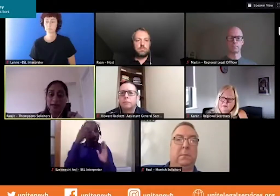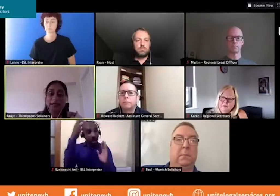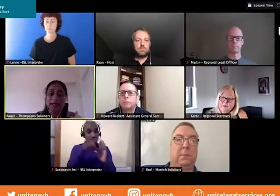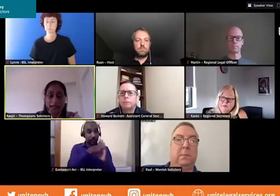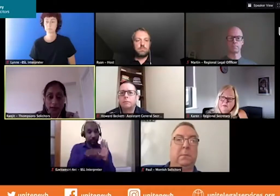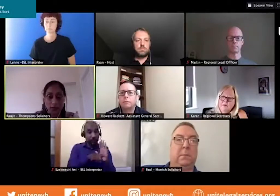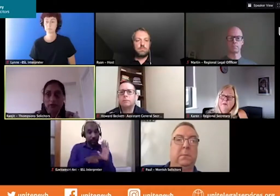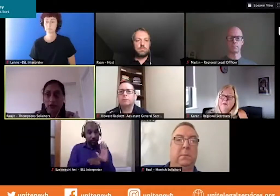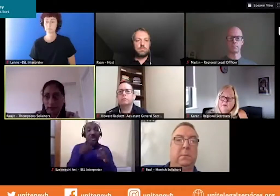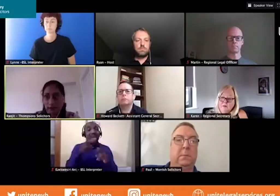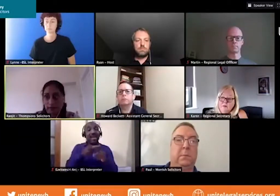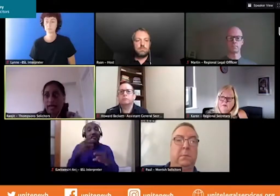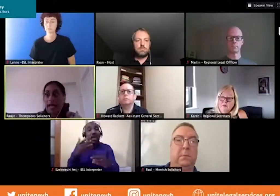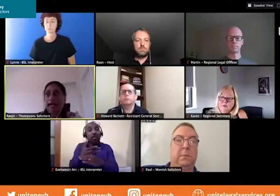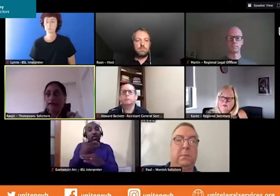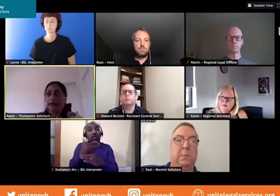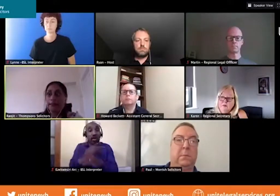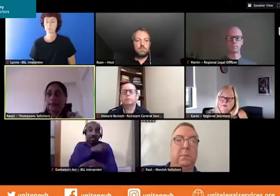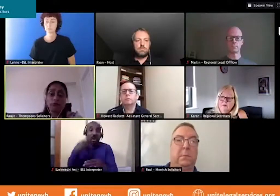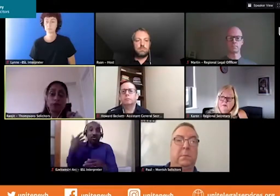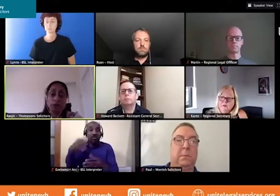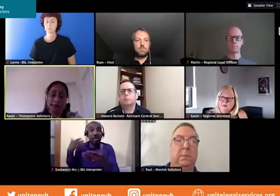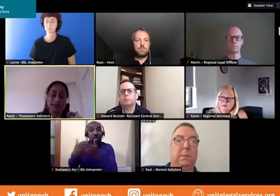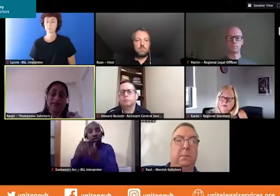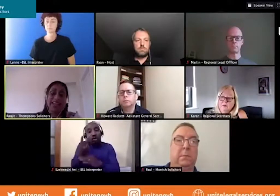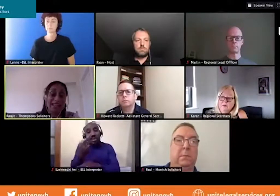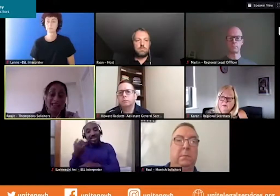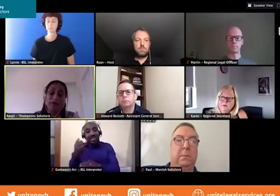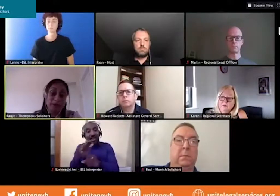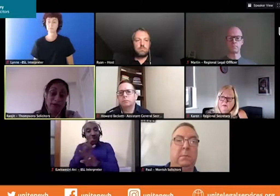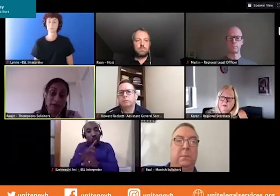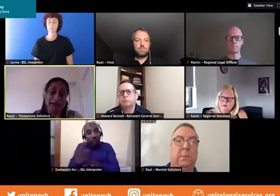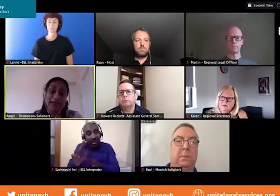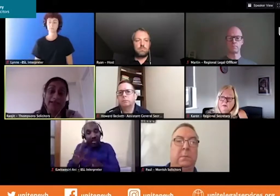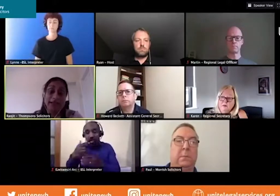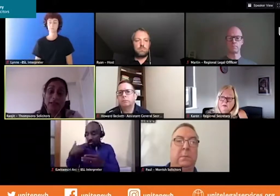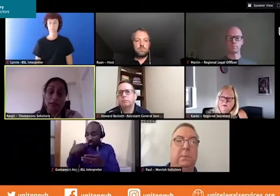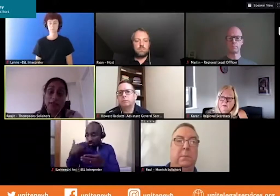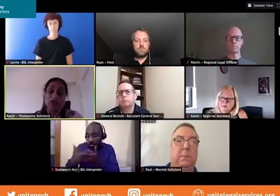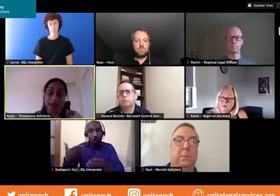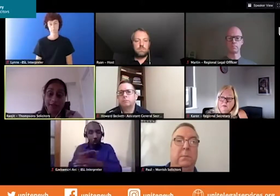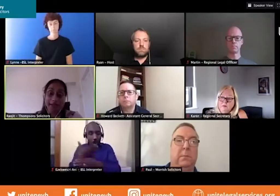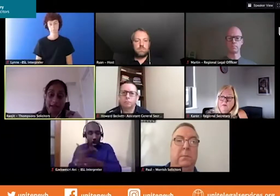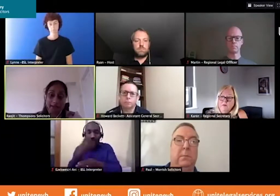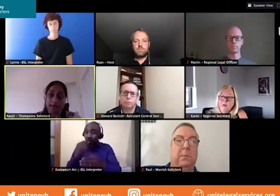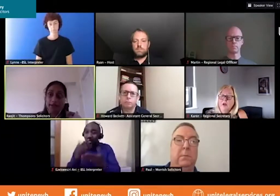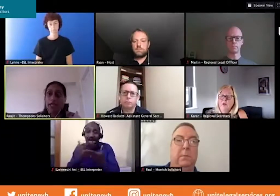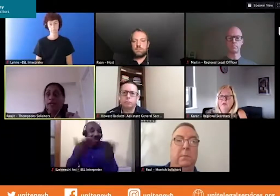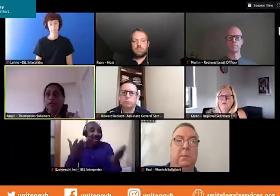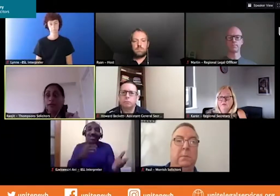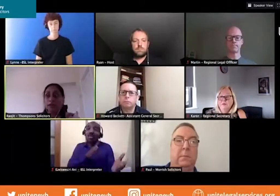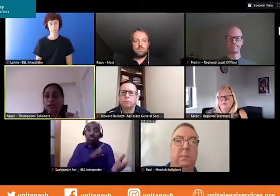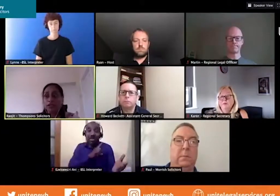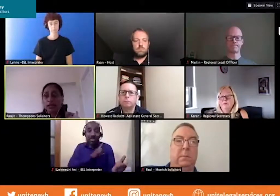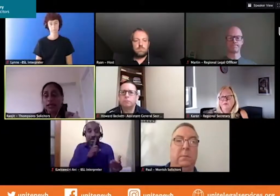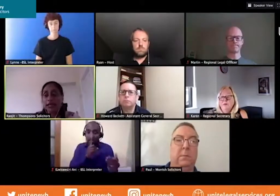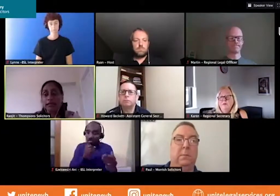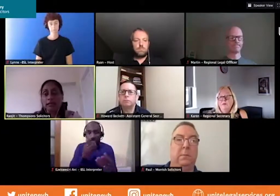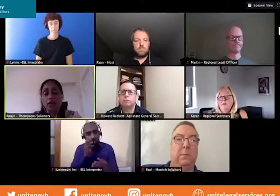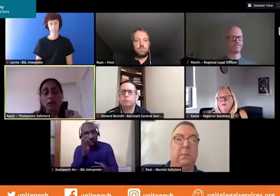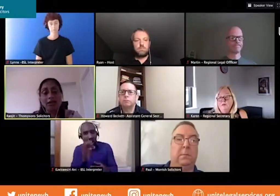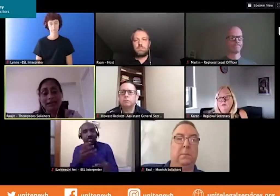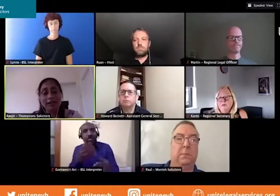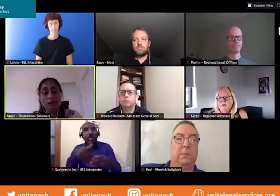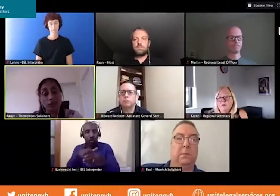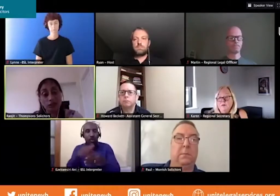weeks continuous service, and they can make a request for any reason, and that includes childcare. The procedure is a